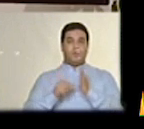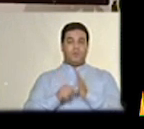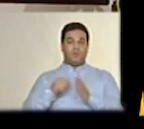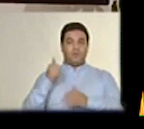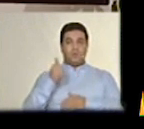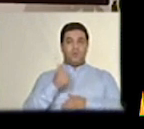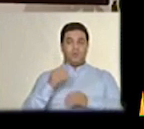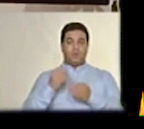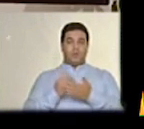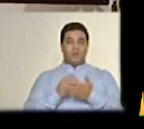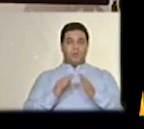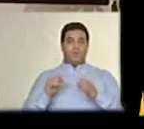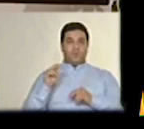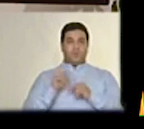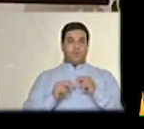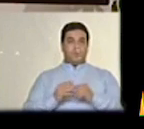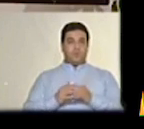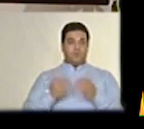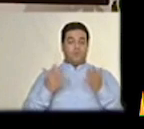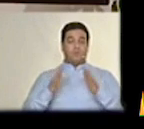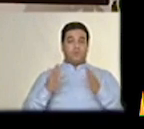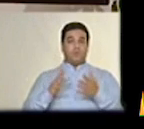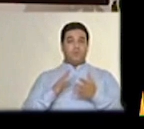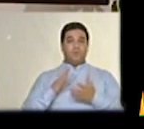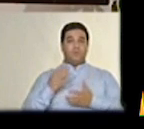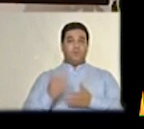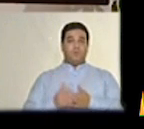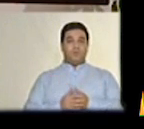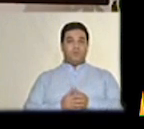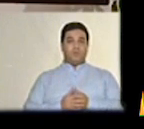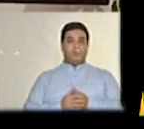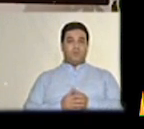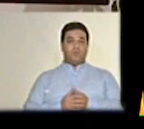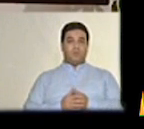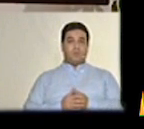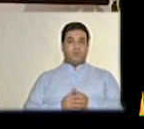1526-yilda esa aziz o'quvchilar, qanday voqea sodir bo'lgan edi?